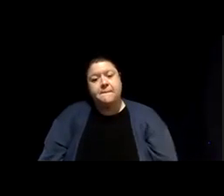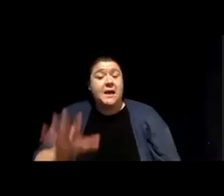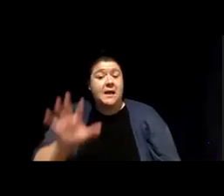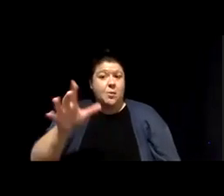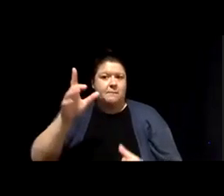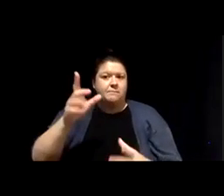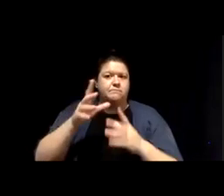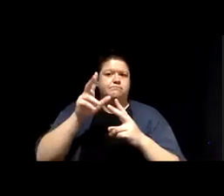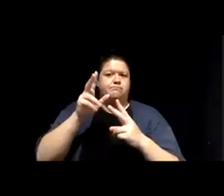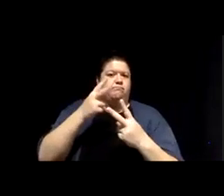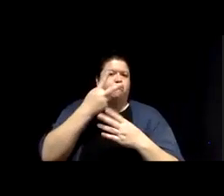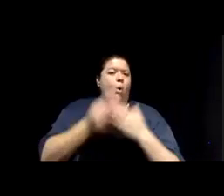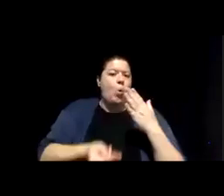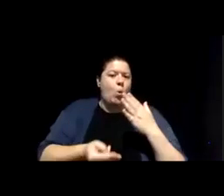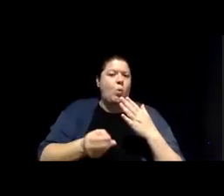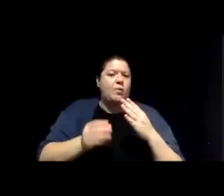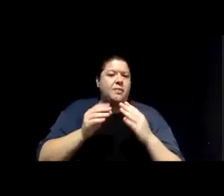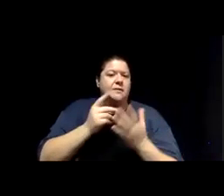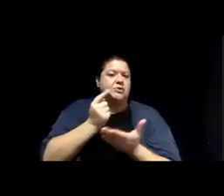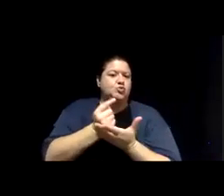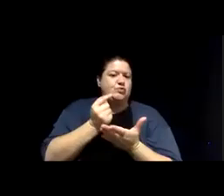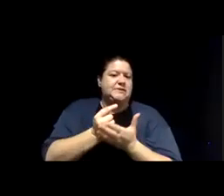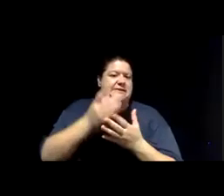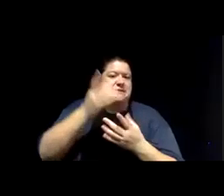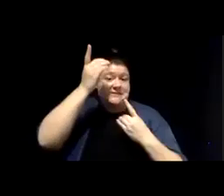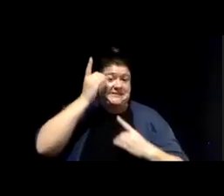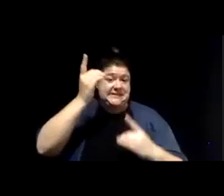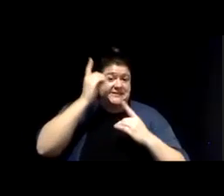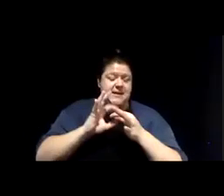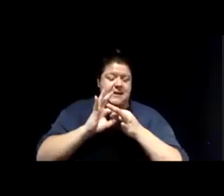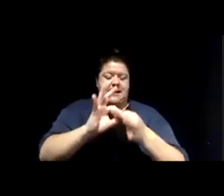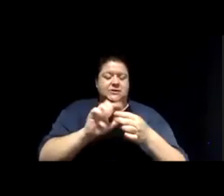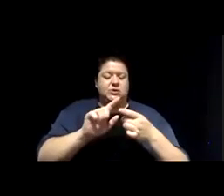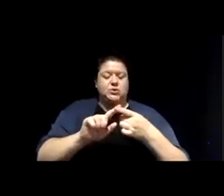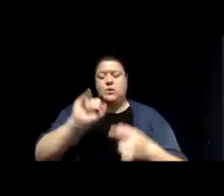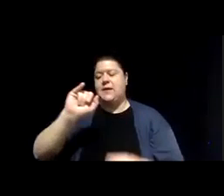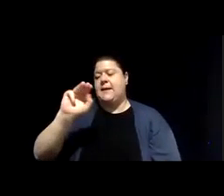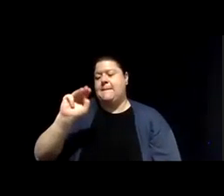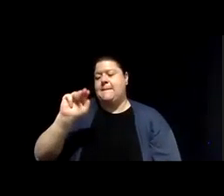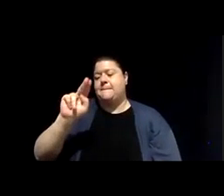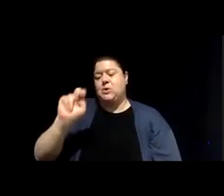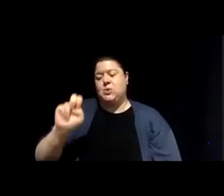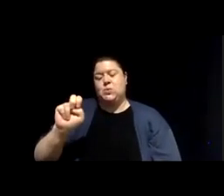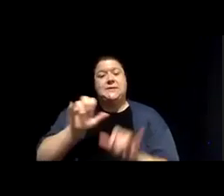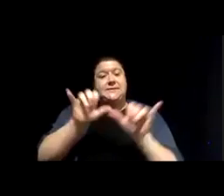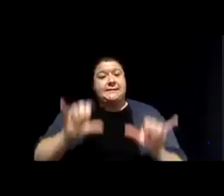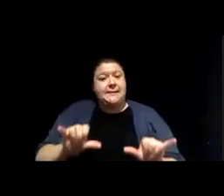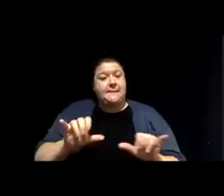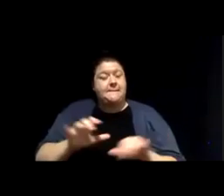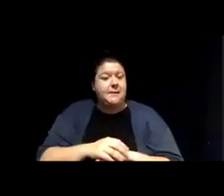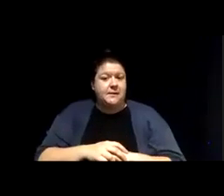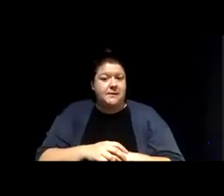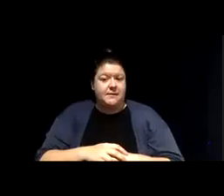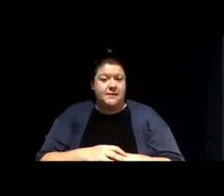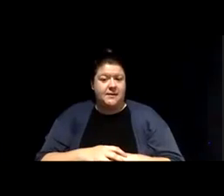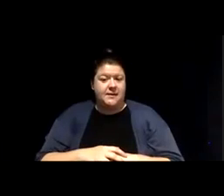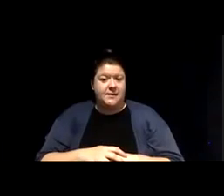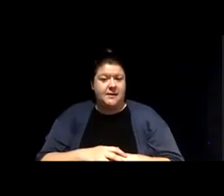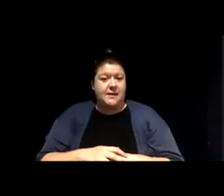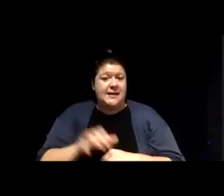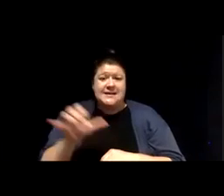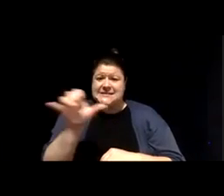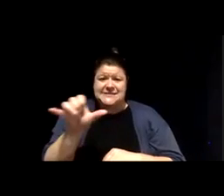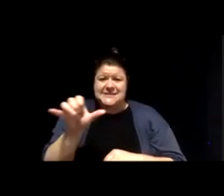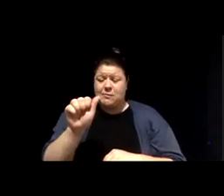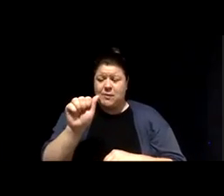related to your immune system. The immune system, though, sometimes there's a whole class, you know, like AIDS, there's a